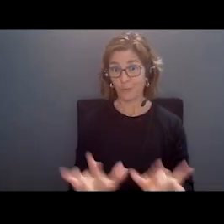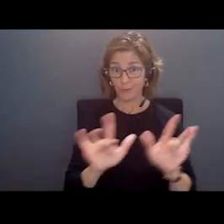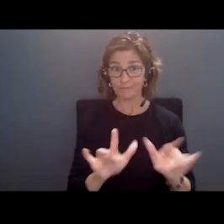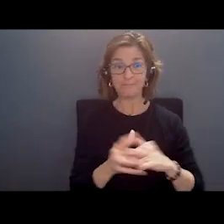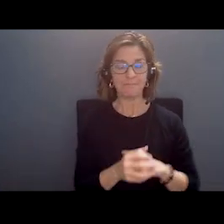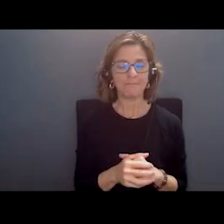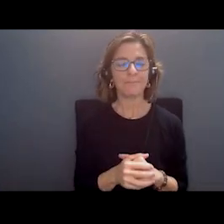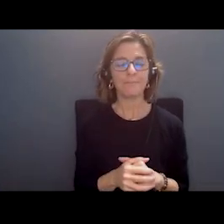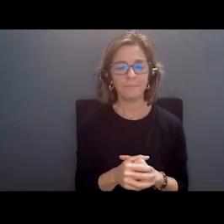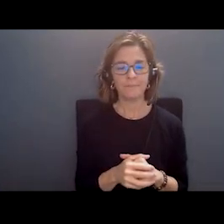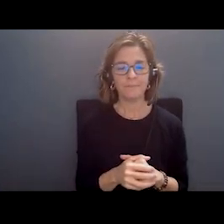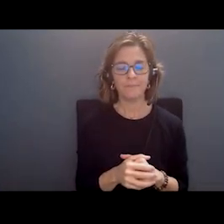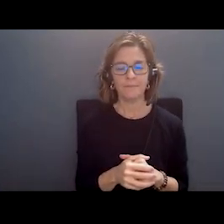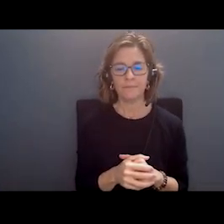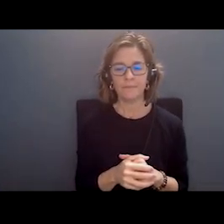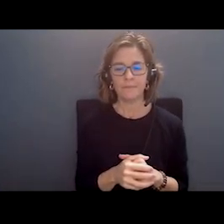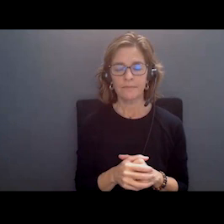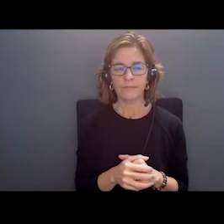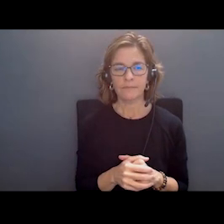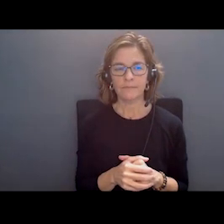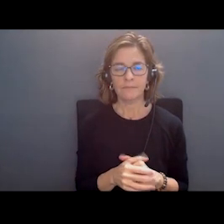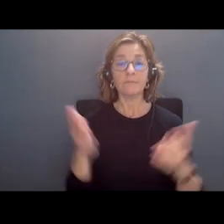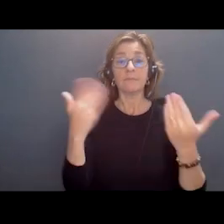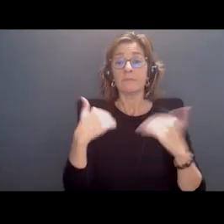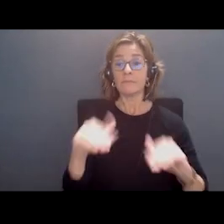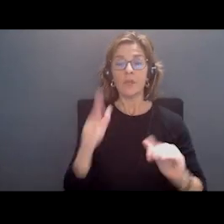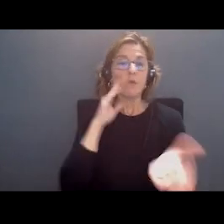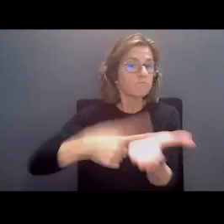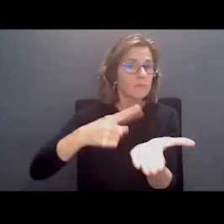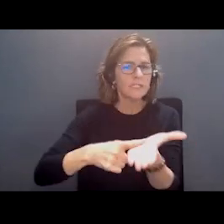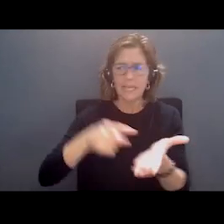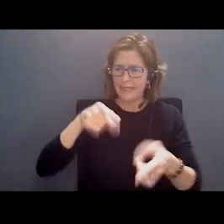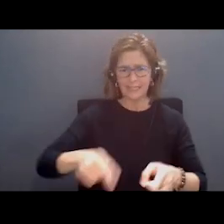Next, I'd like to take a moment to highlight our accessibility features for today.